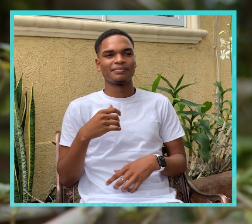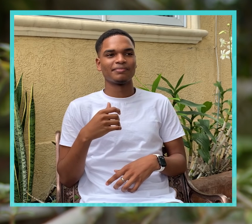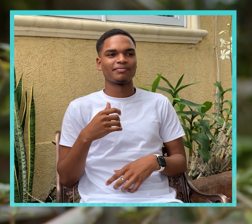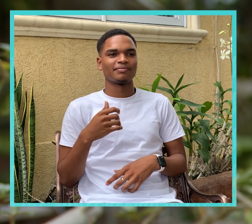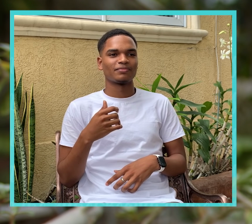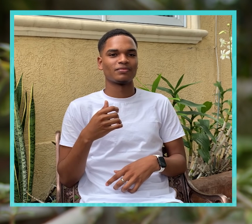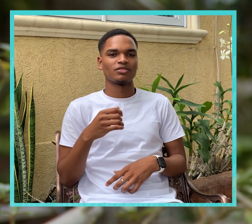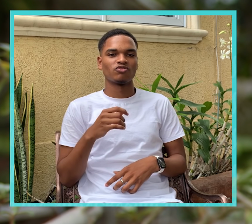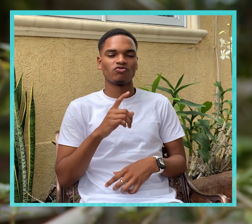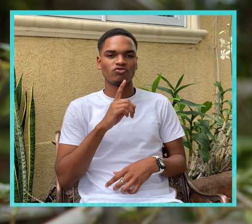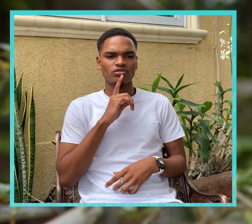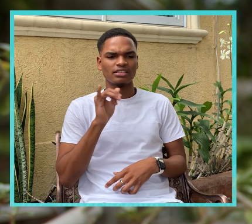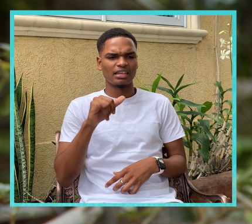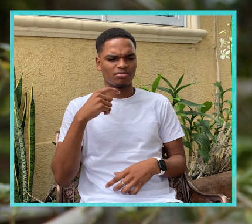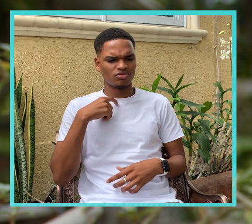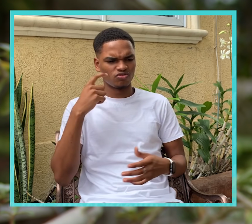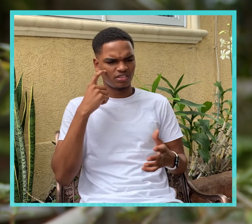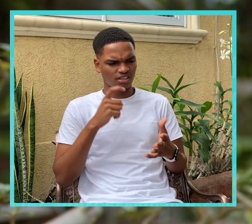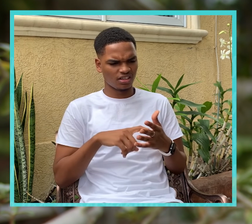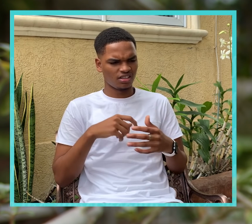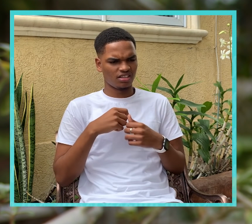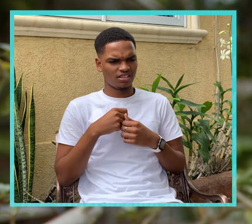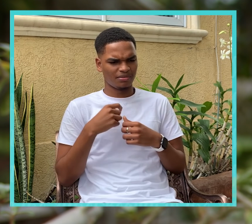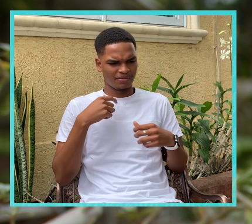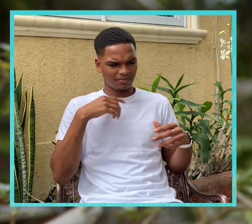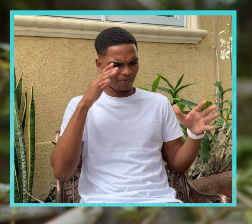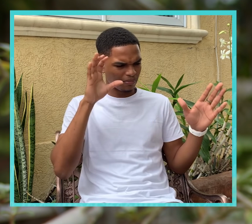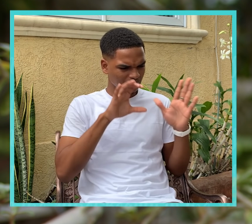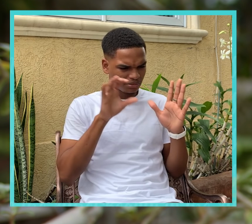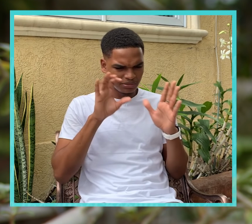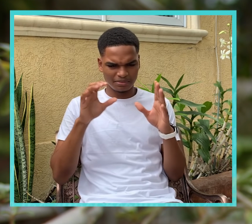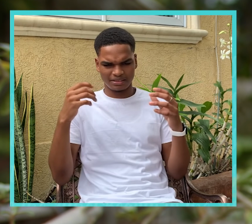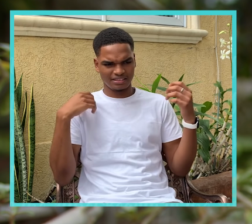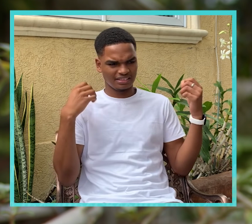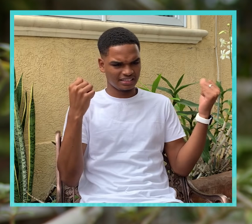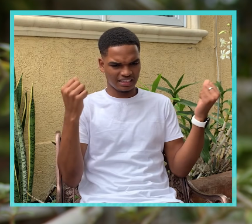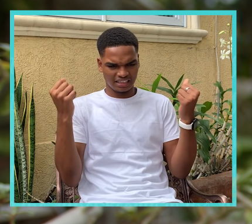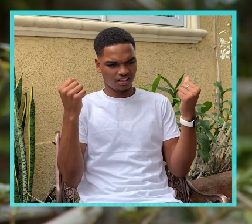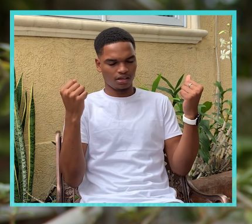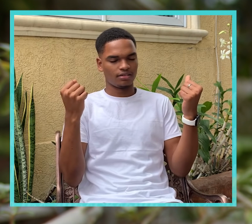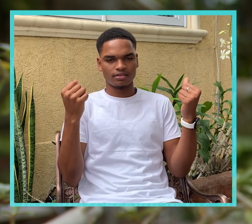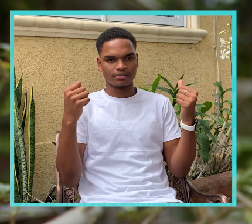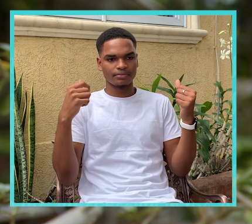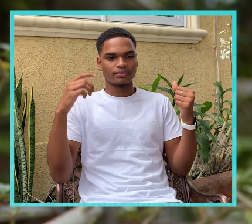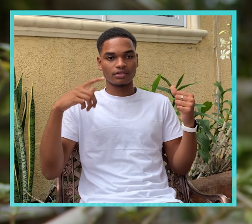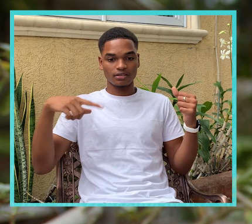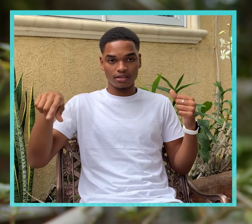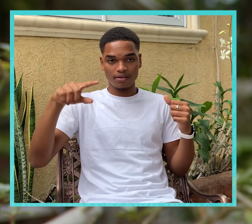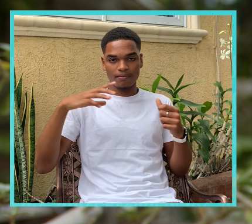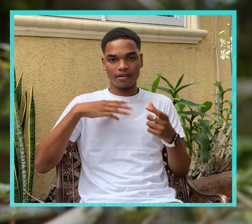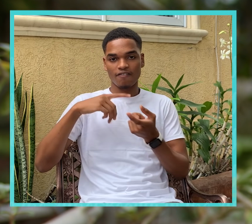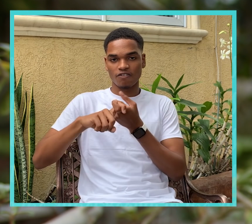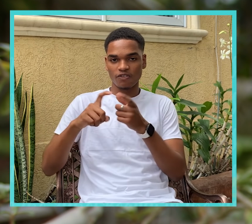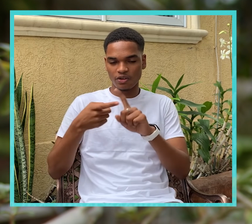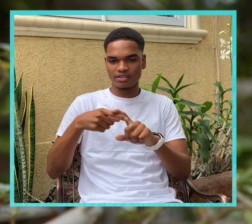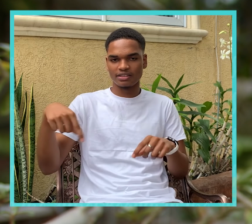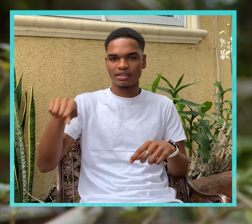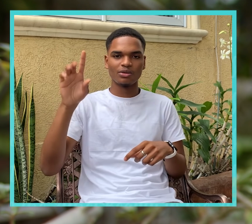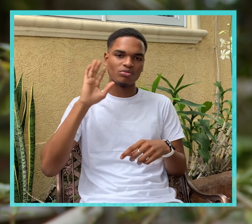And that is when I realized, no, man, something different. And my friends, they would relay their experiences with their